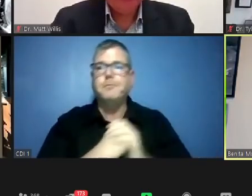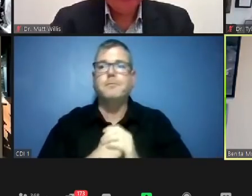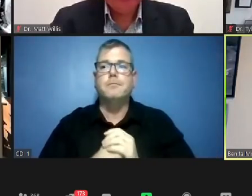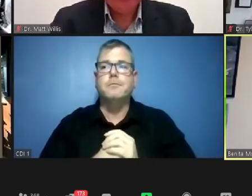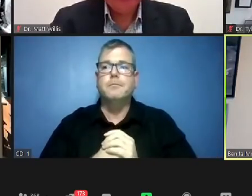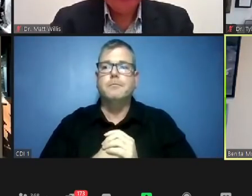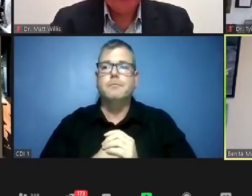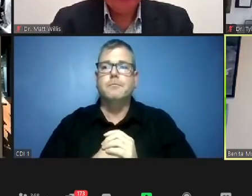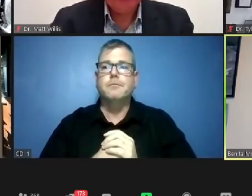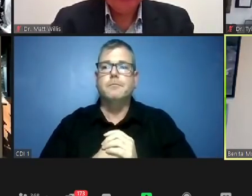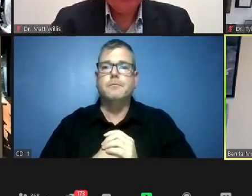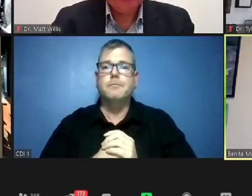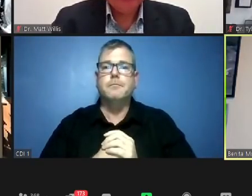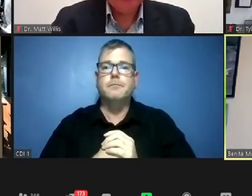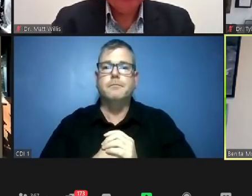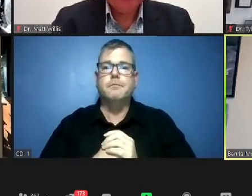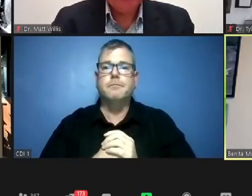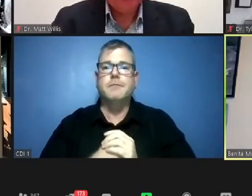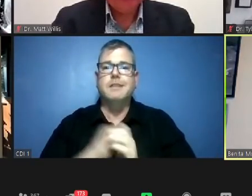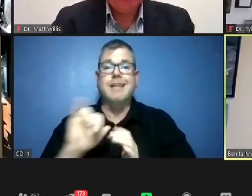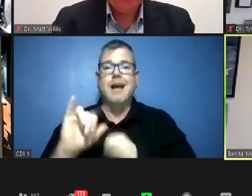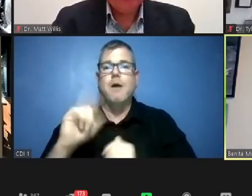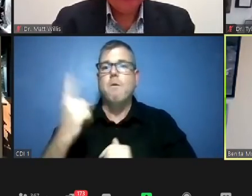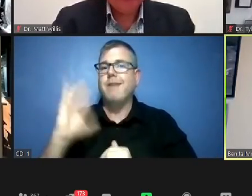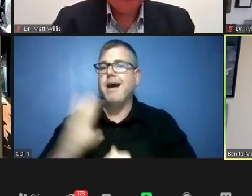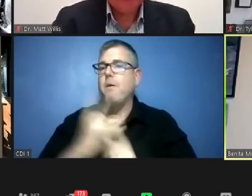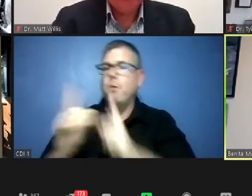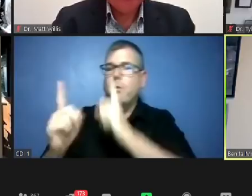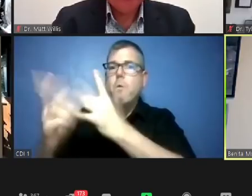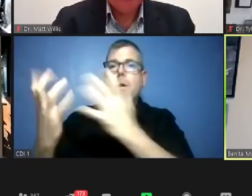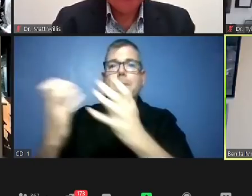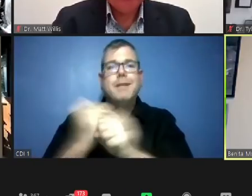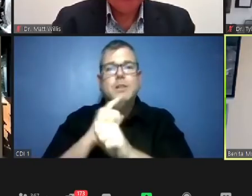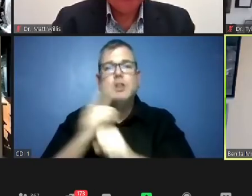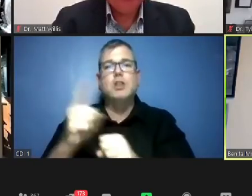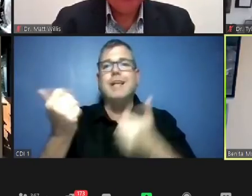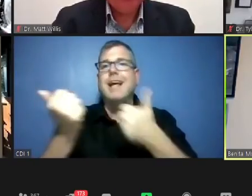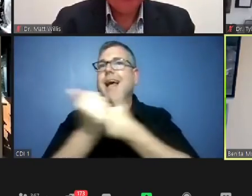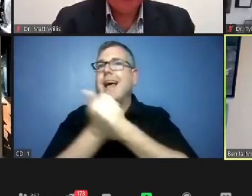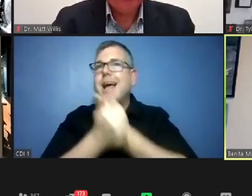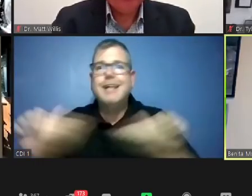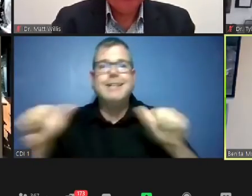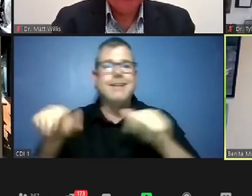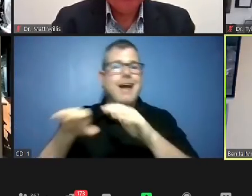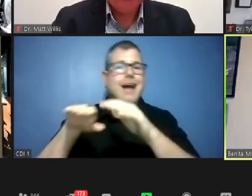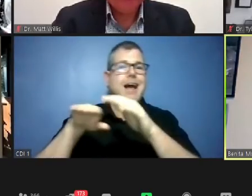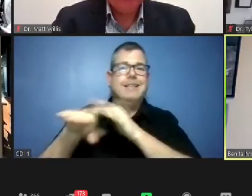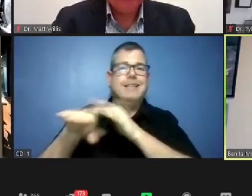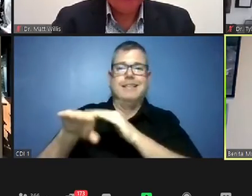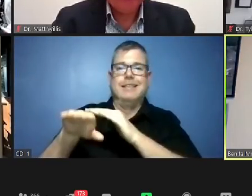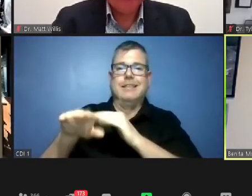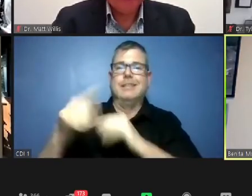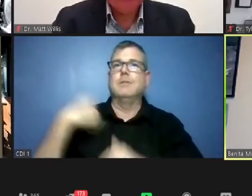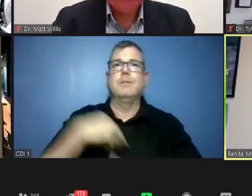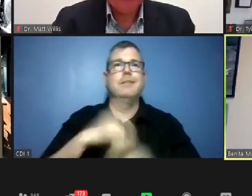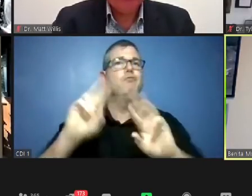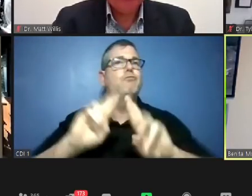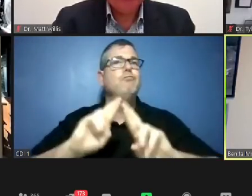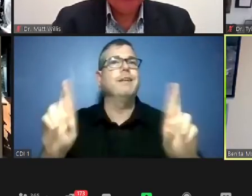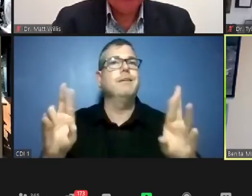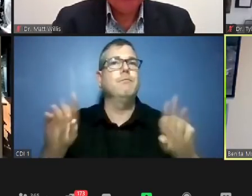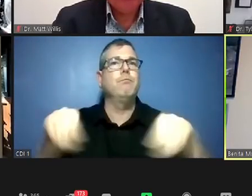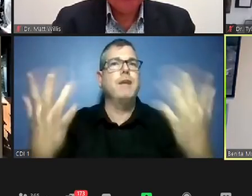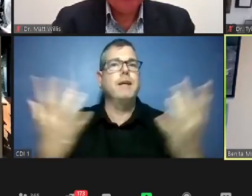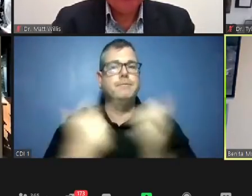goals to make sure that we provide any access that we can. And if there are other things that we need, we have interpreters on